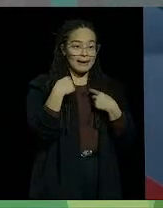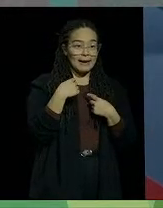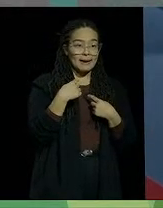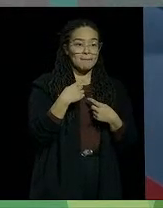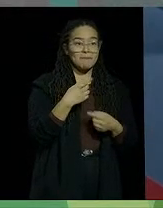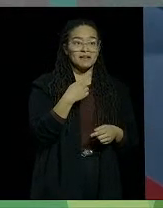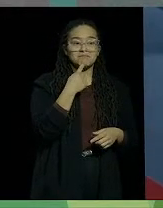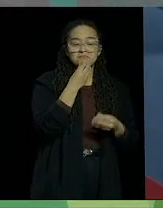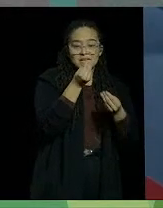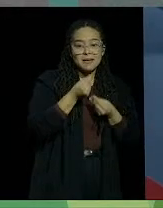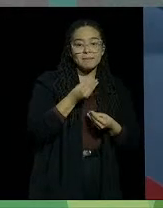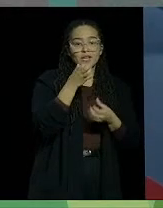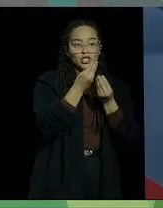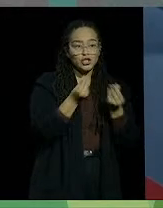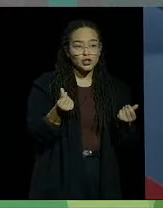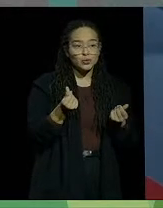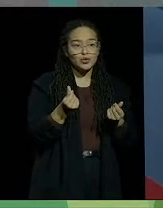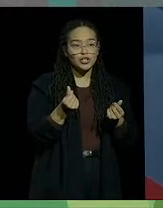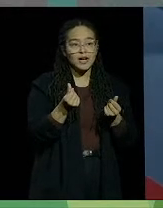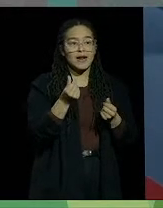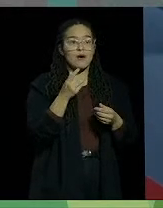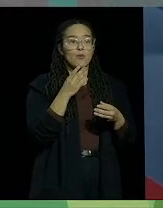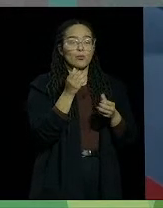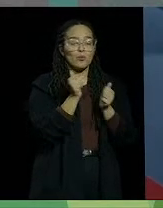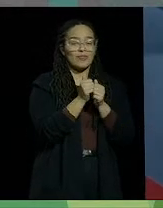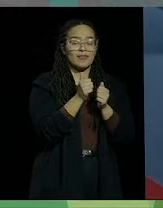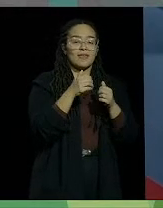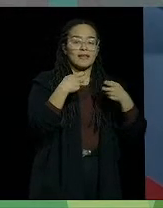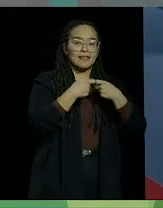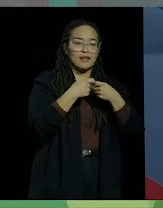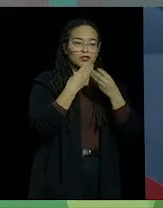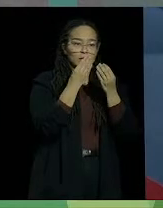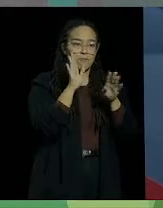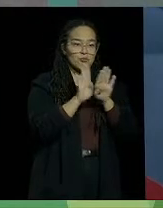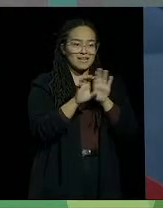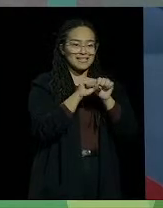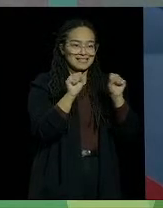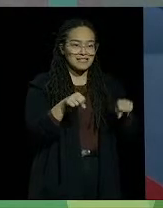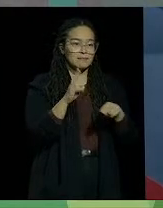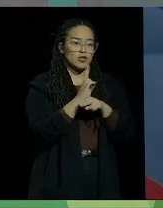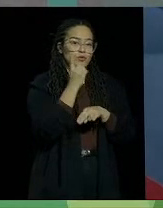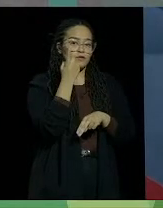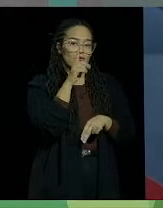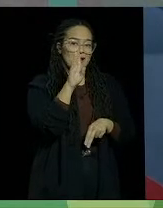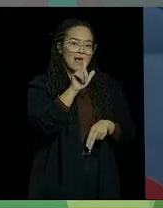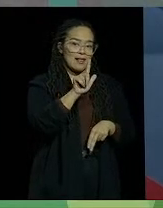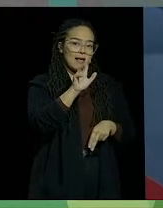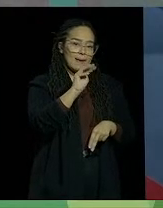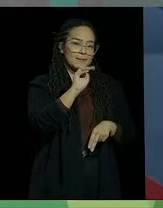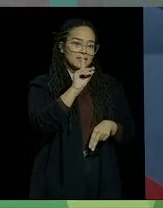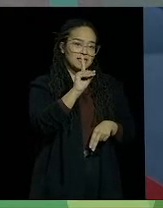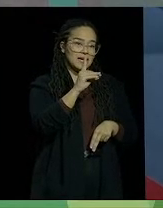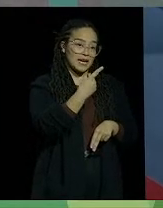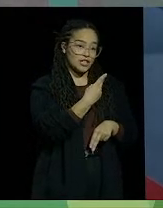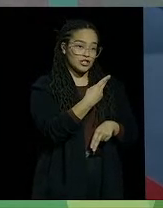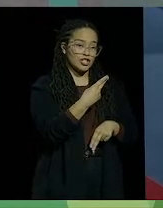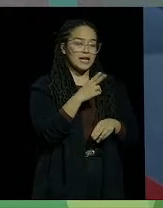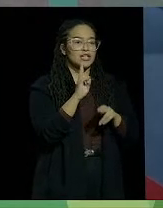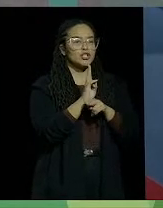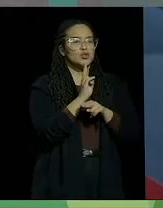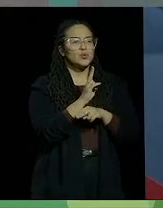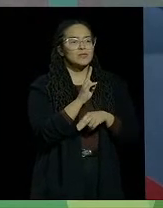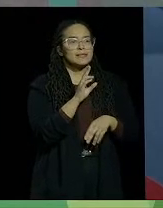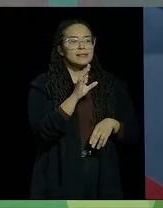system that they supply for the LMDH class. The system is based on a brake-by-wire technology and using software